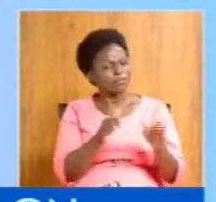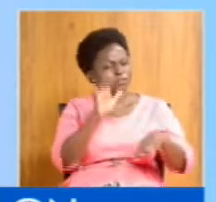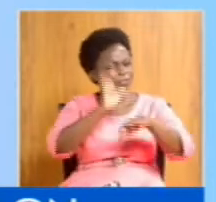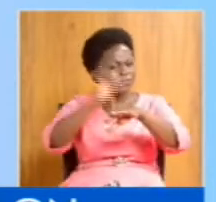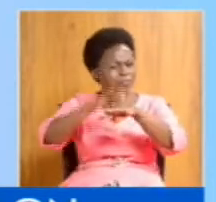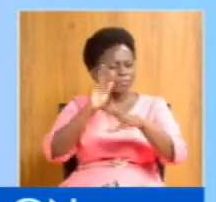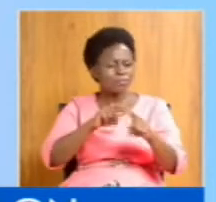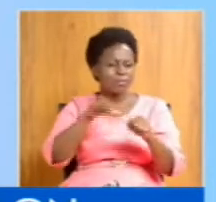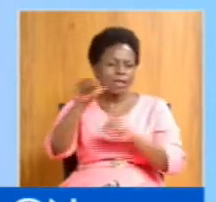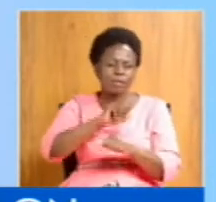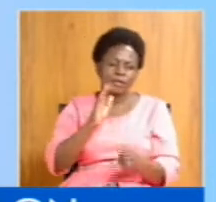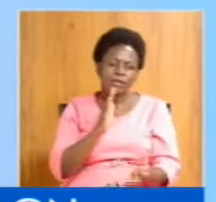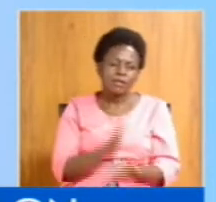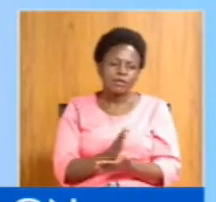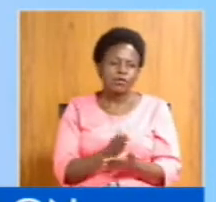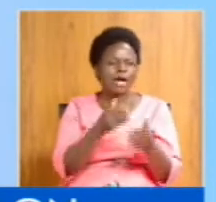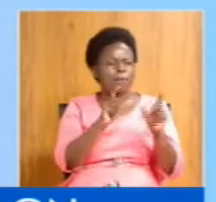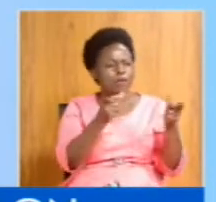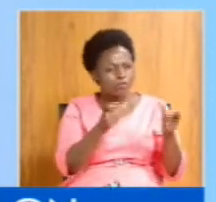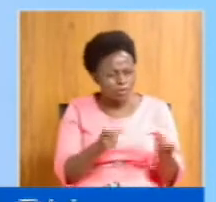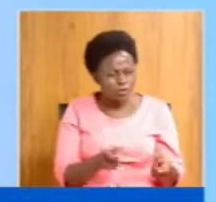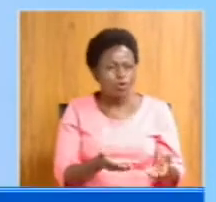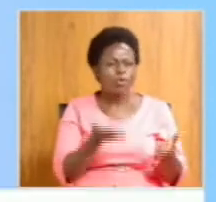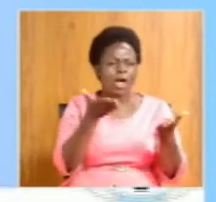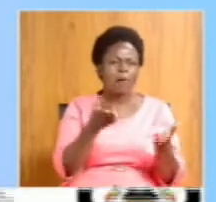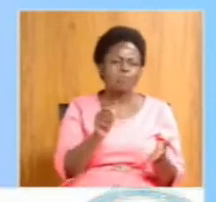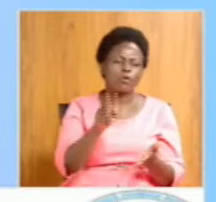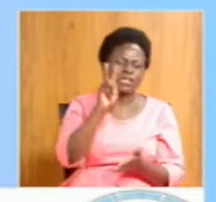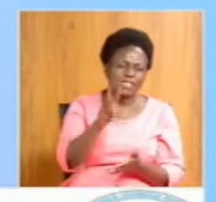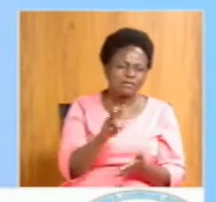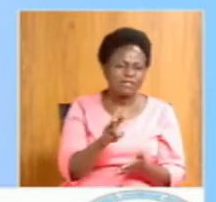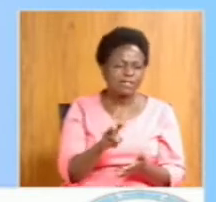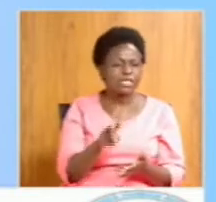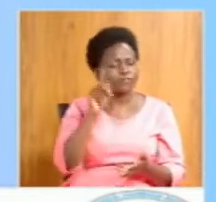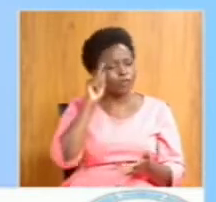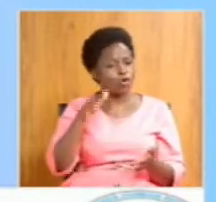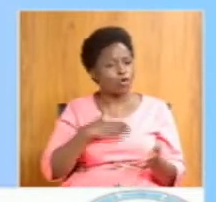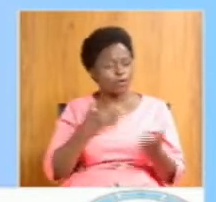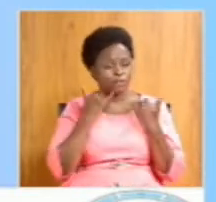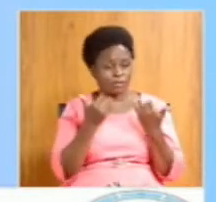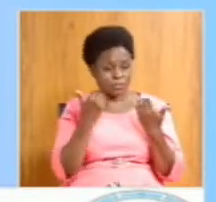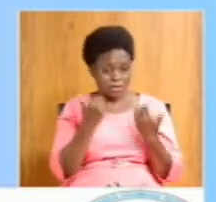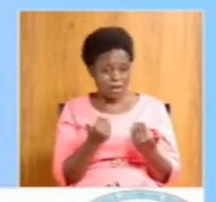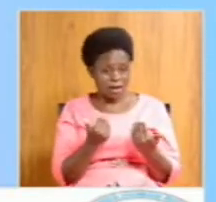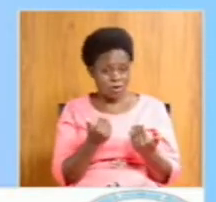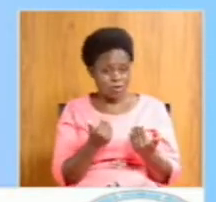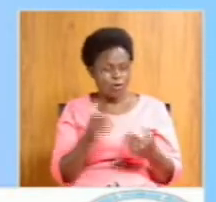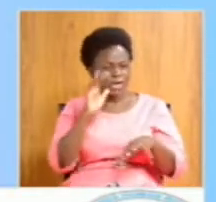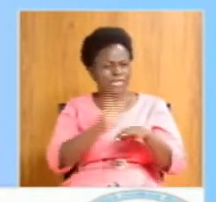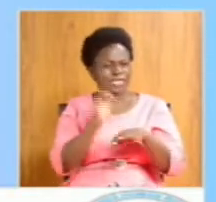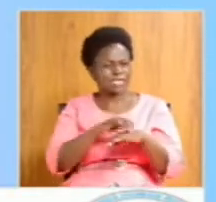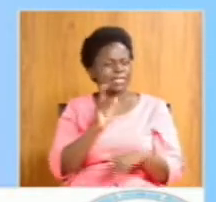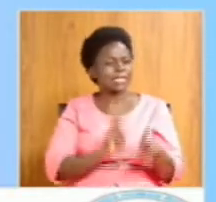sensitize people about their rights. We appear on radios. We appear on TVs. Actually, for your own information, right now, we are